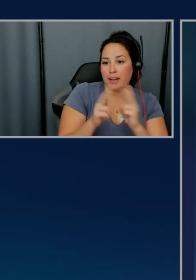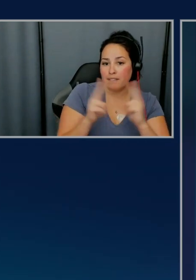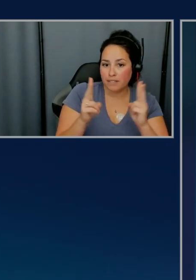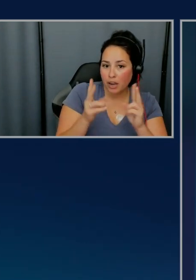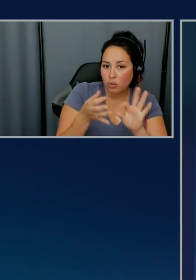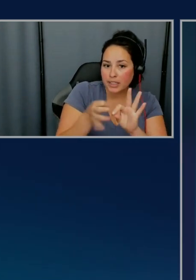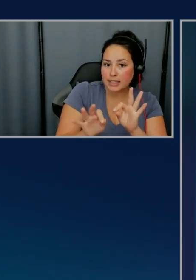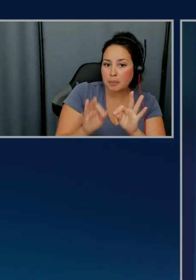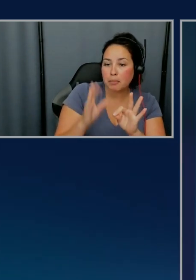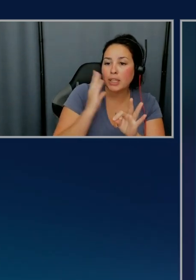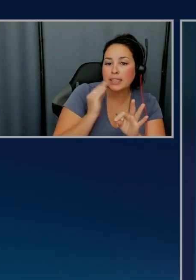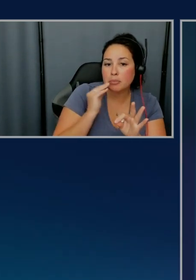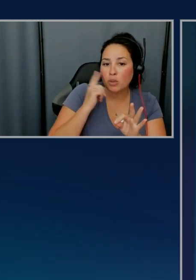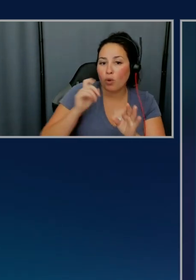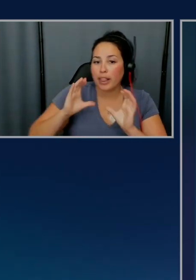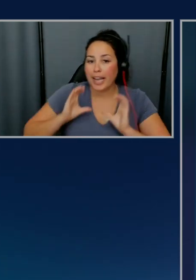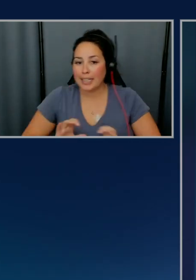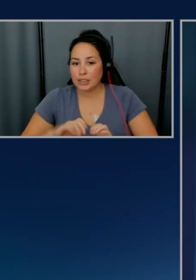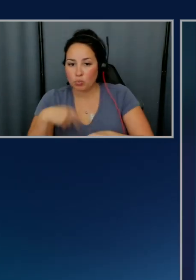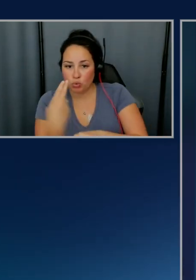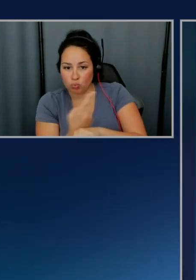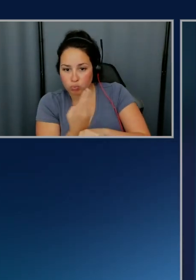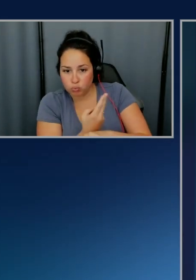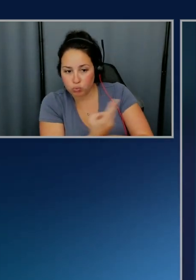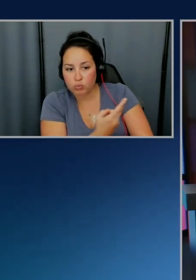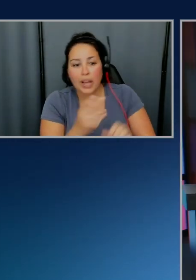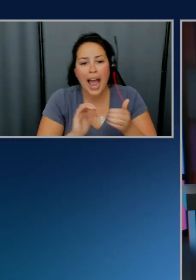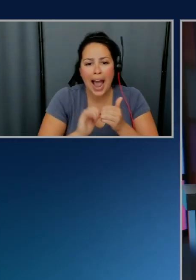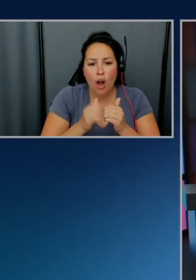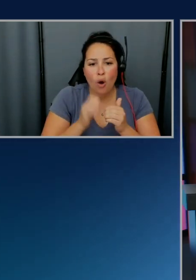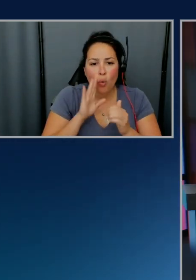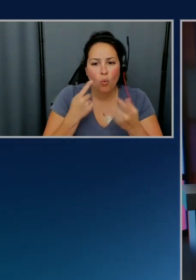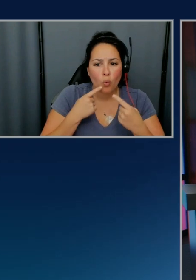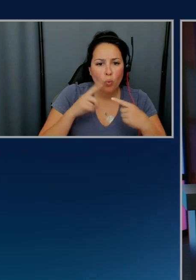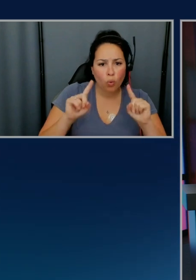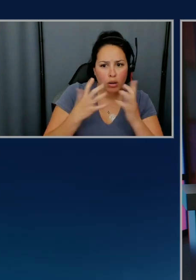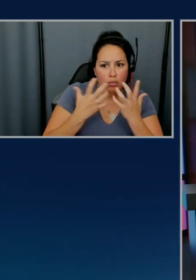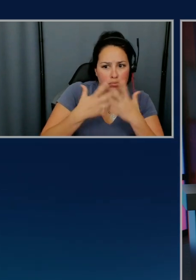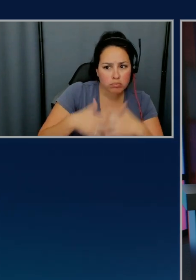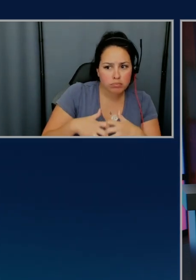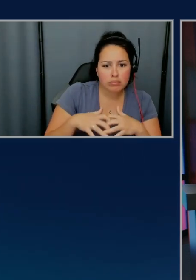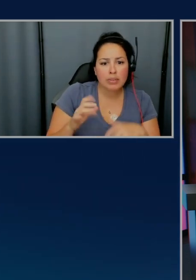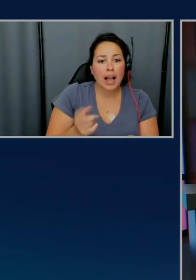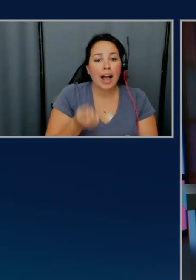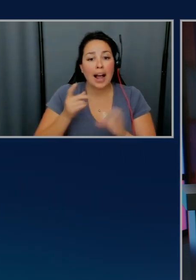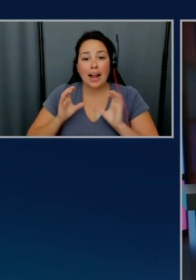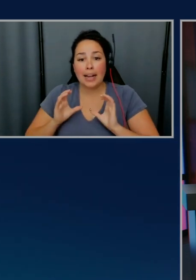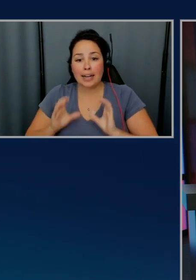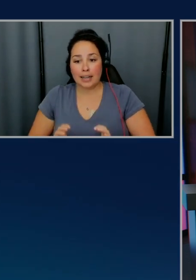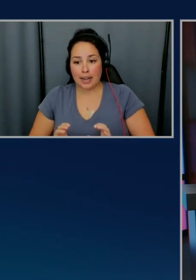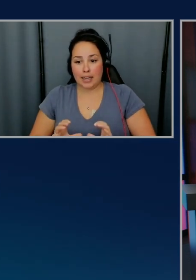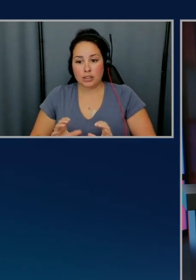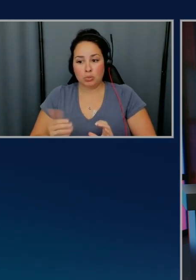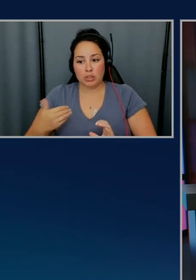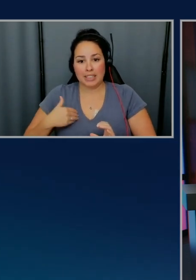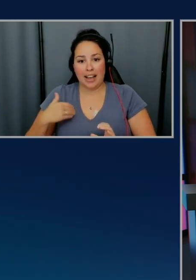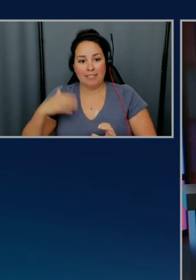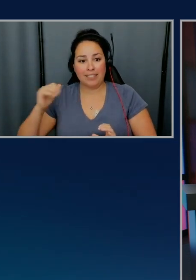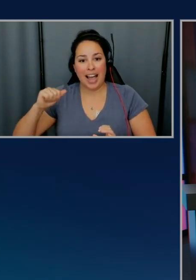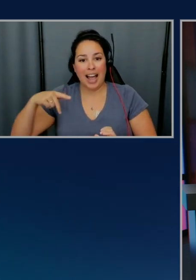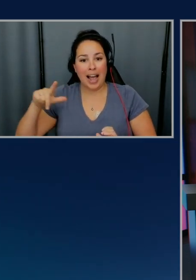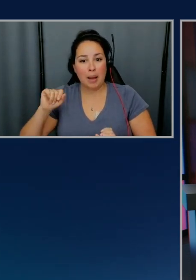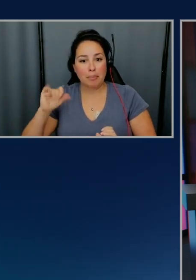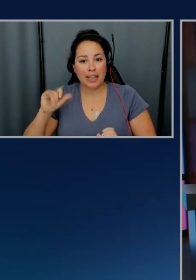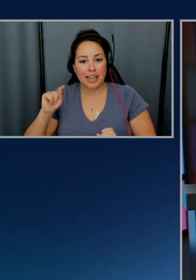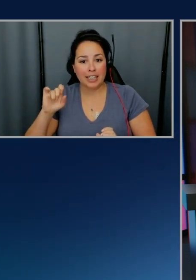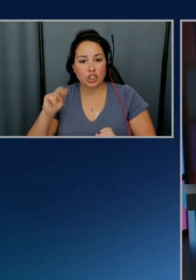to consume. And the way it's going to work is customers package up the application that they want to isolate from the